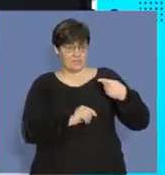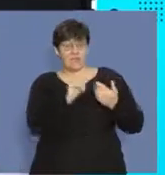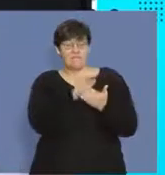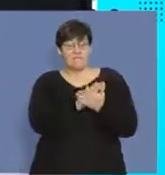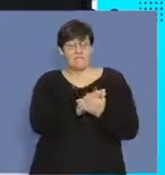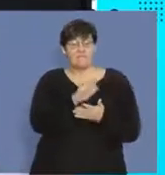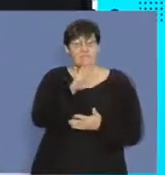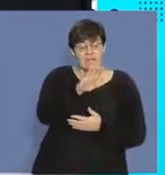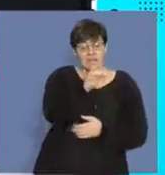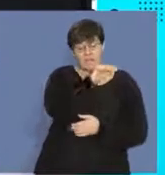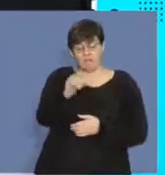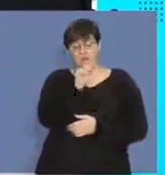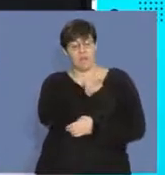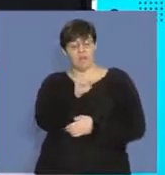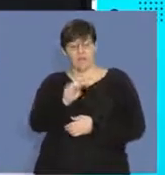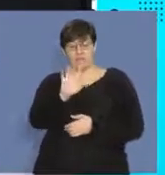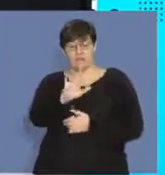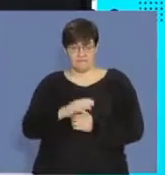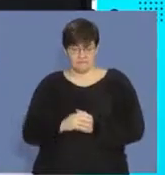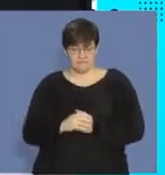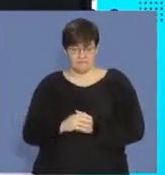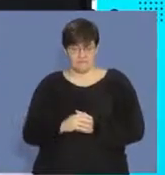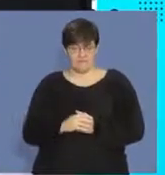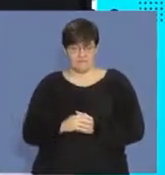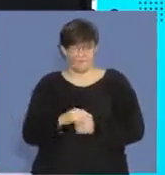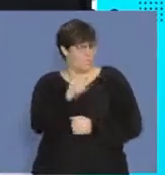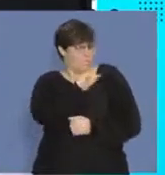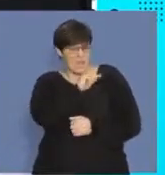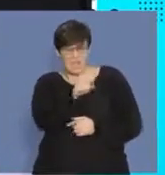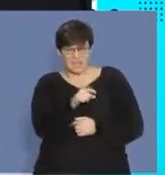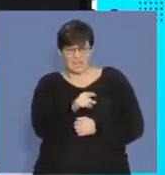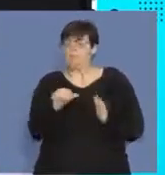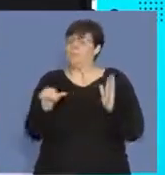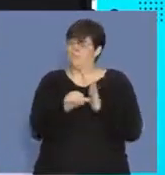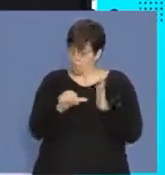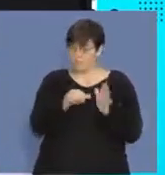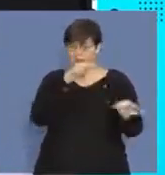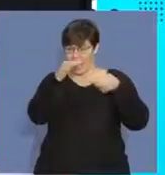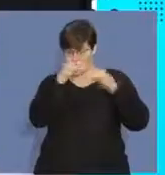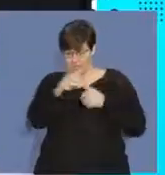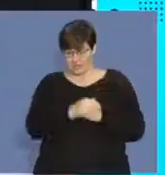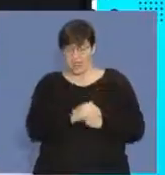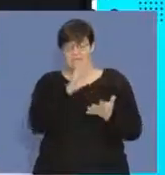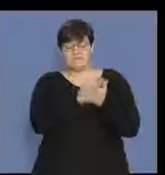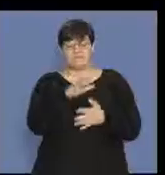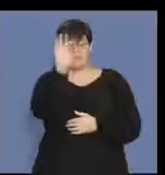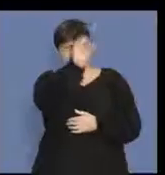that we used 15 over 115. Let me explain that because of its